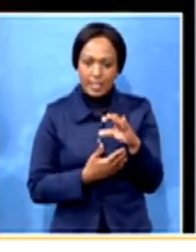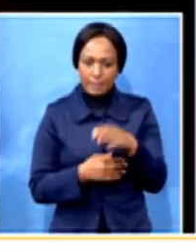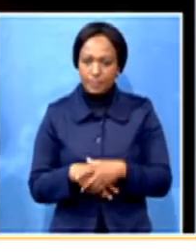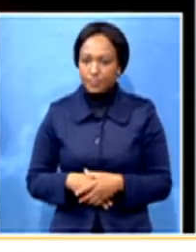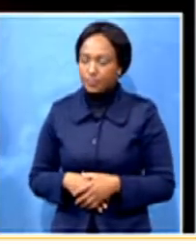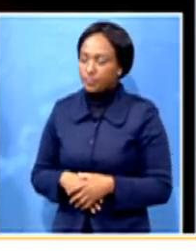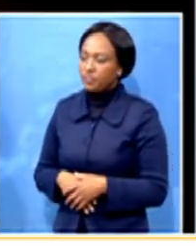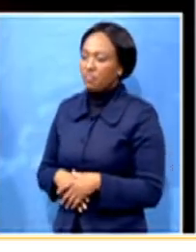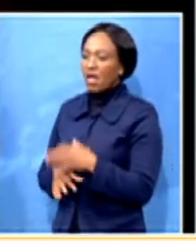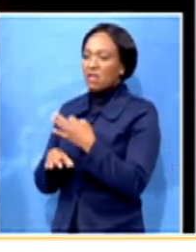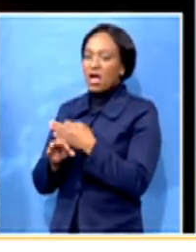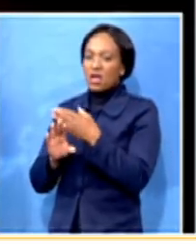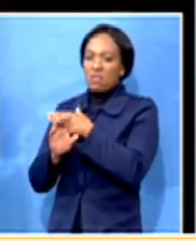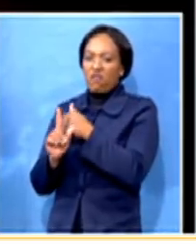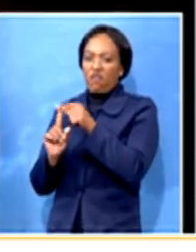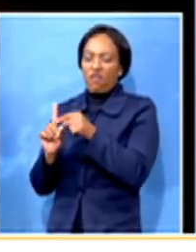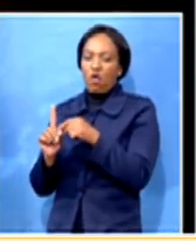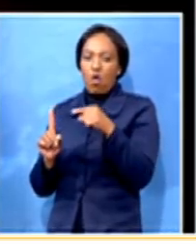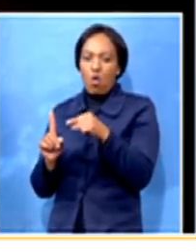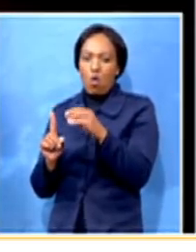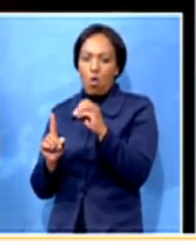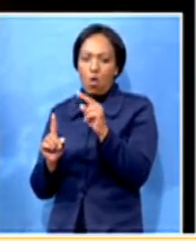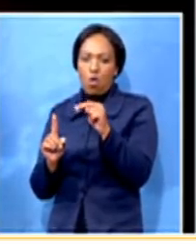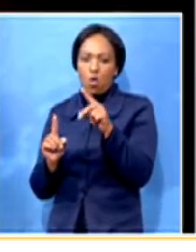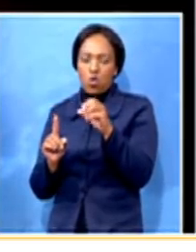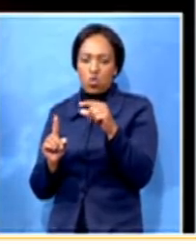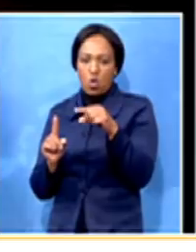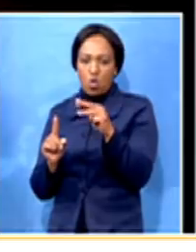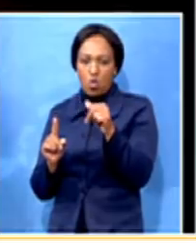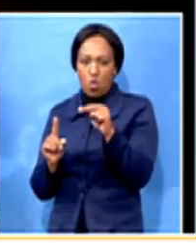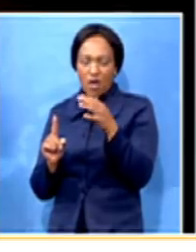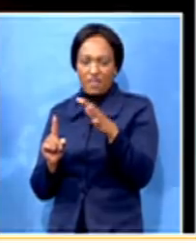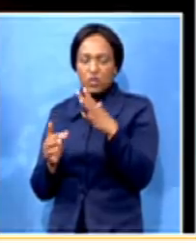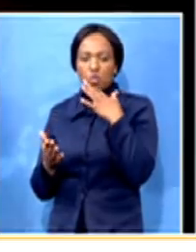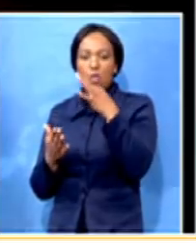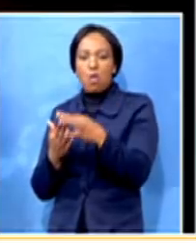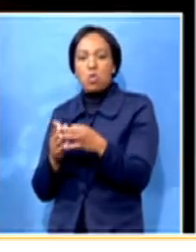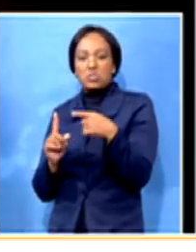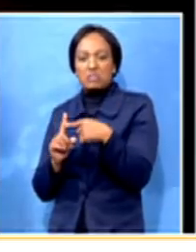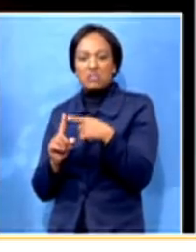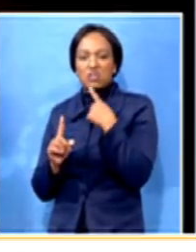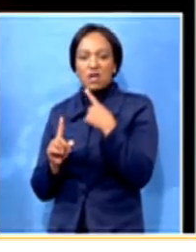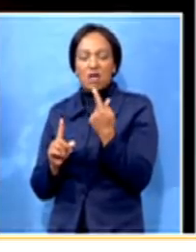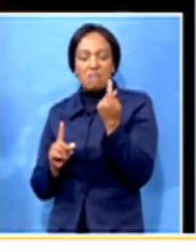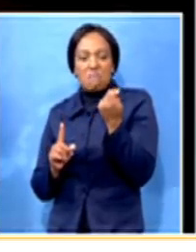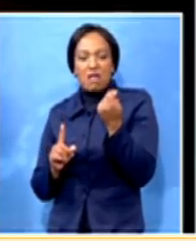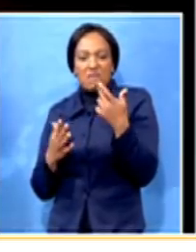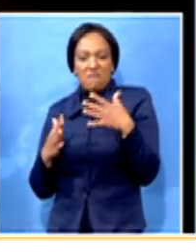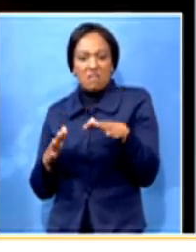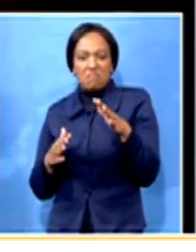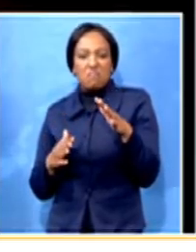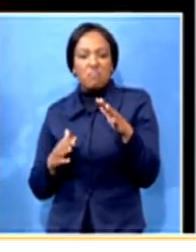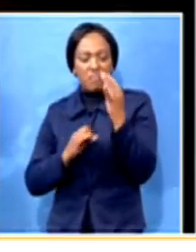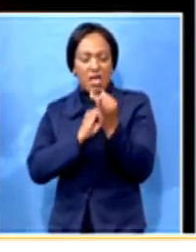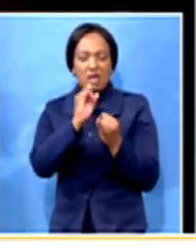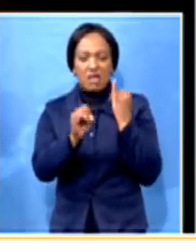spoke about proposals and, of course, some of the money that has been pledged by some of the